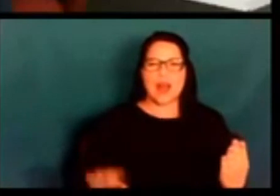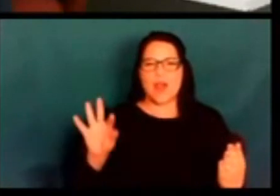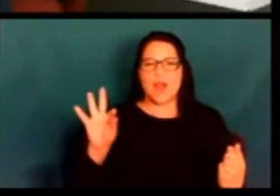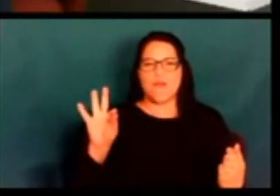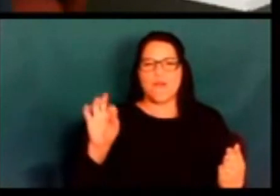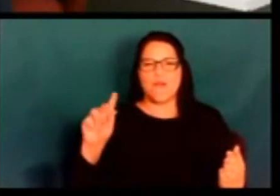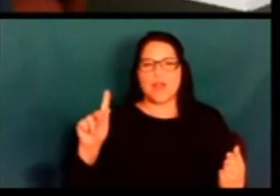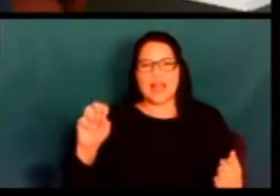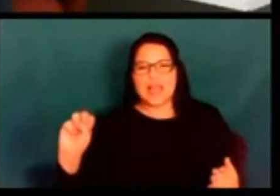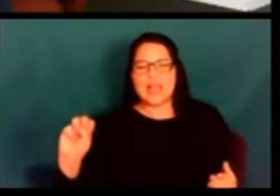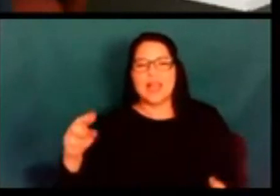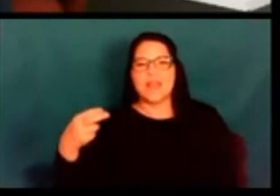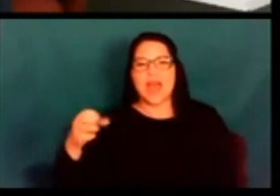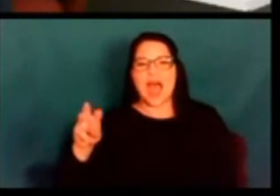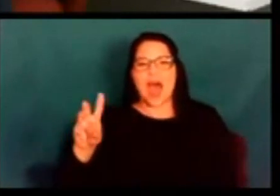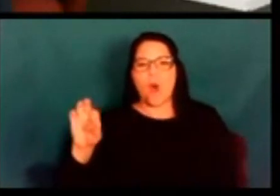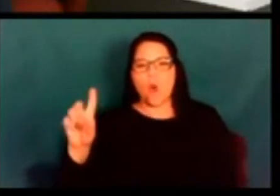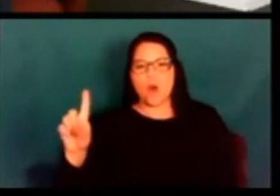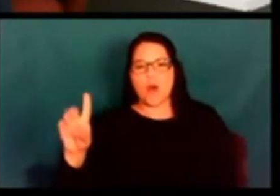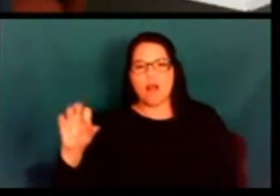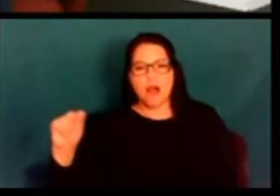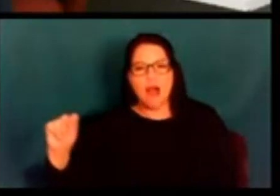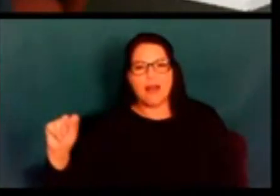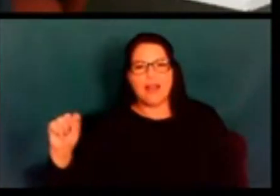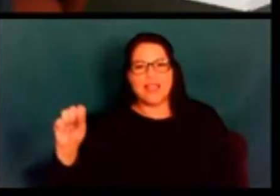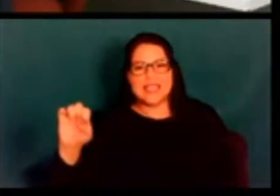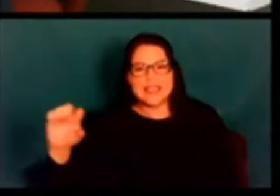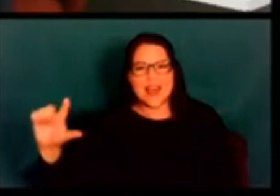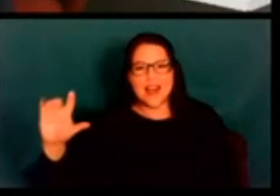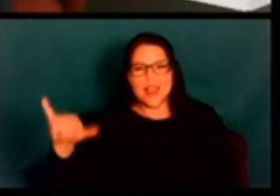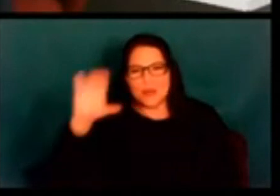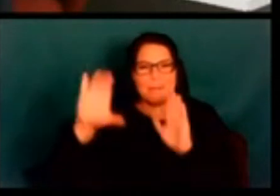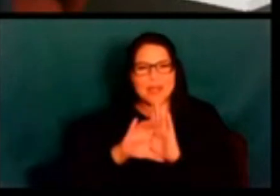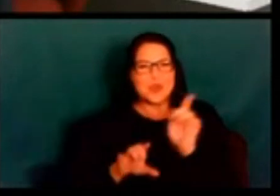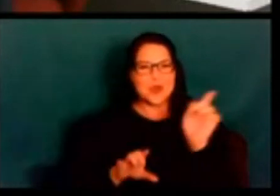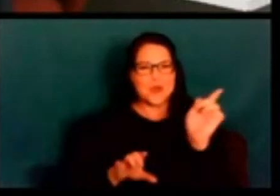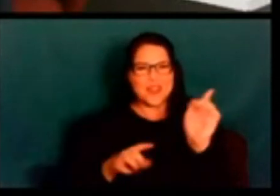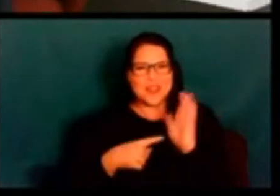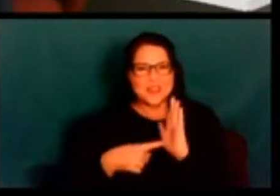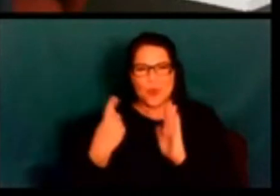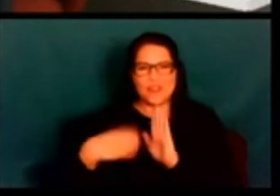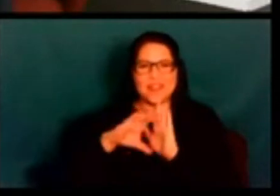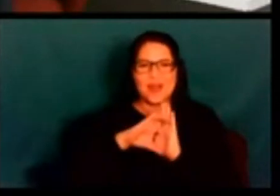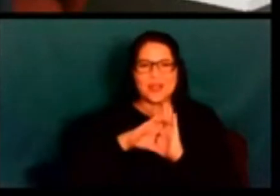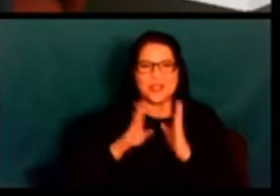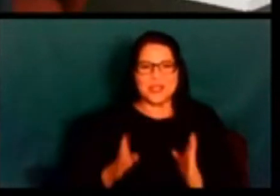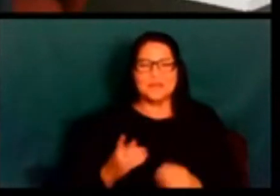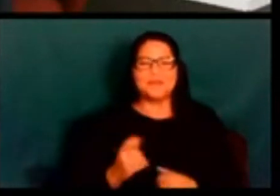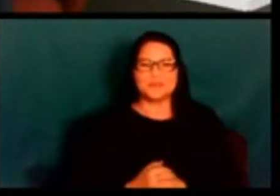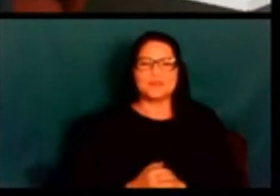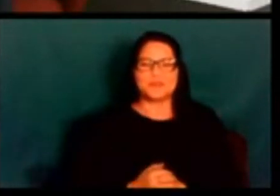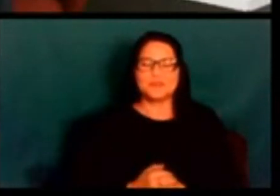Howard Codell. Matter of fact, that was a picture over there of one of those characters. Yeah,